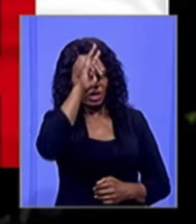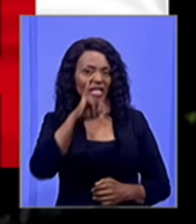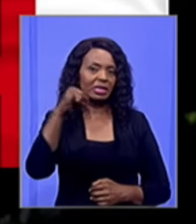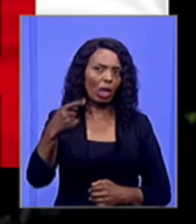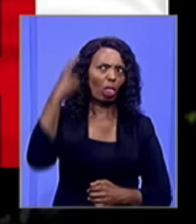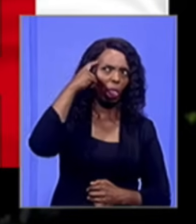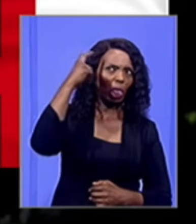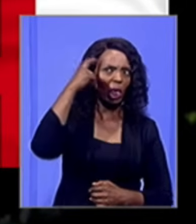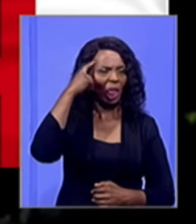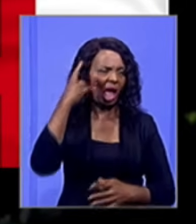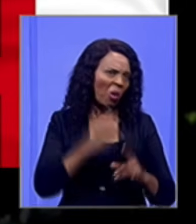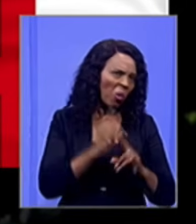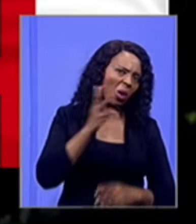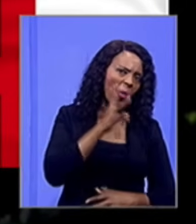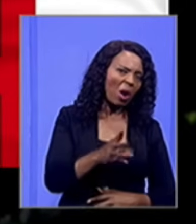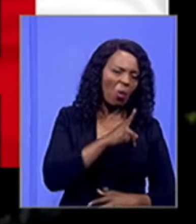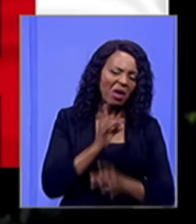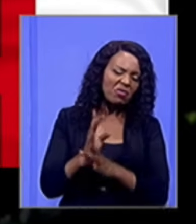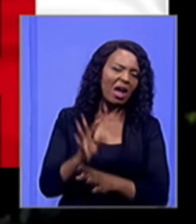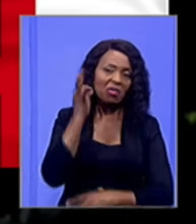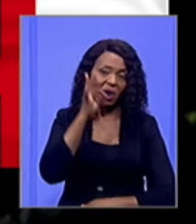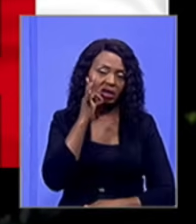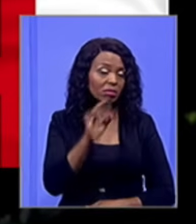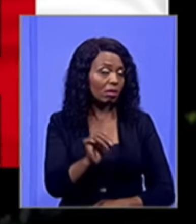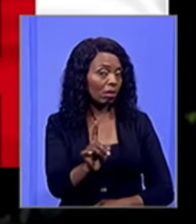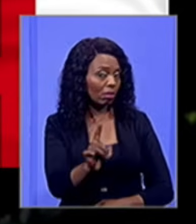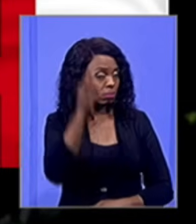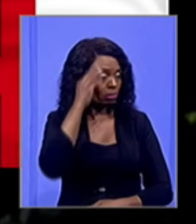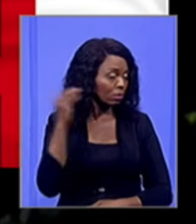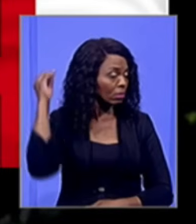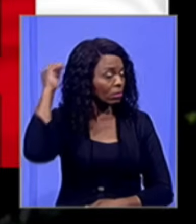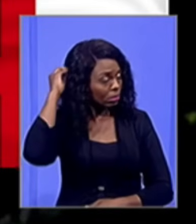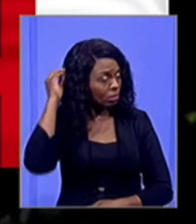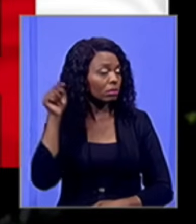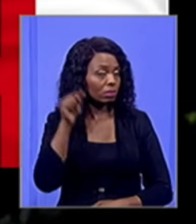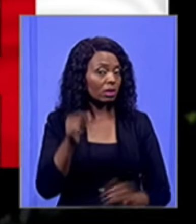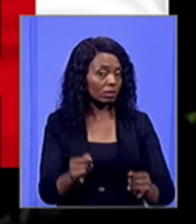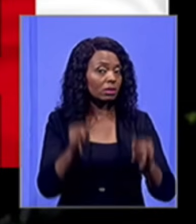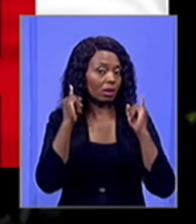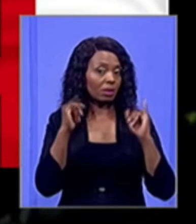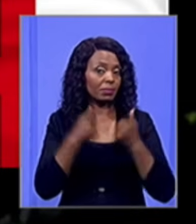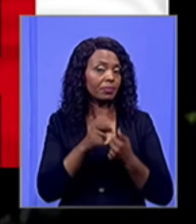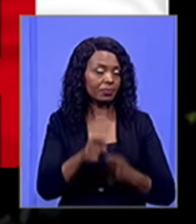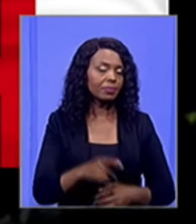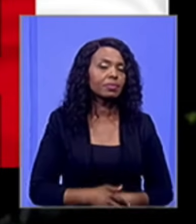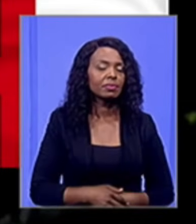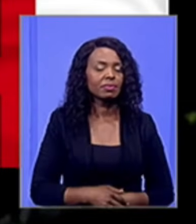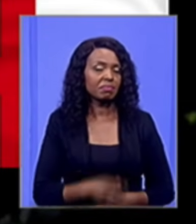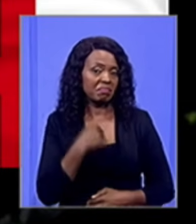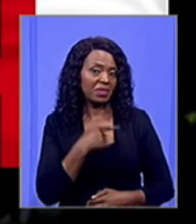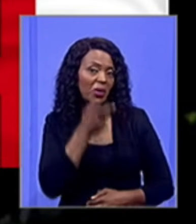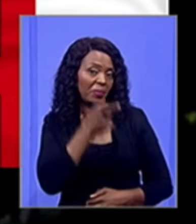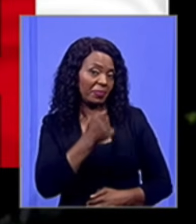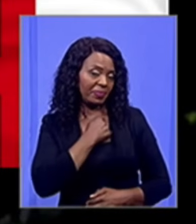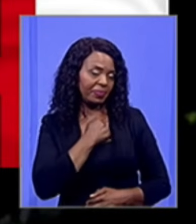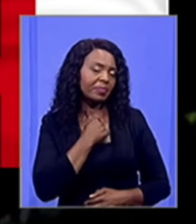gore ka gonne ba fentse France jaanong ba go feta bonolo ka England. Nna ne ke re